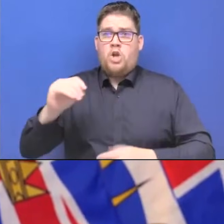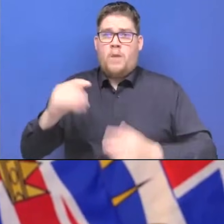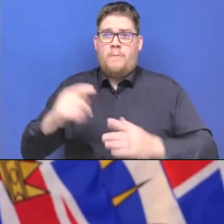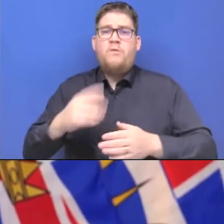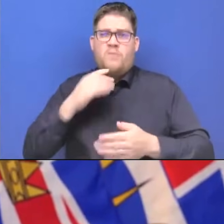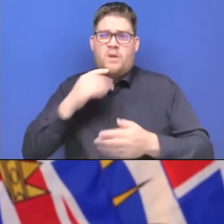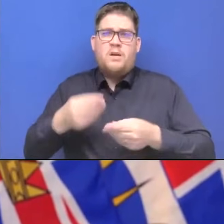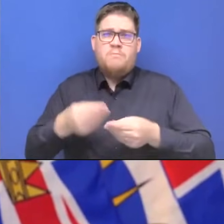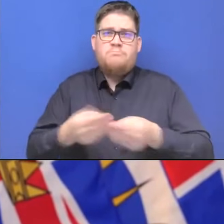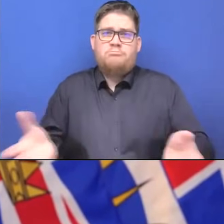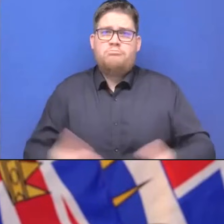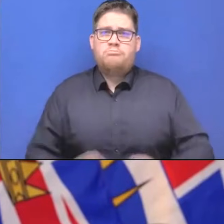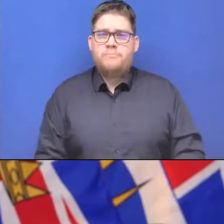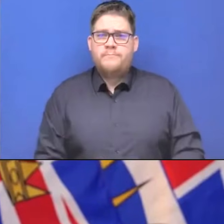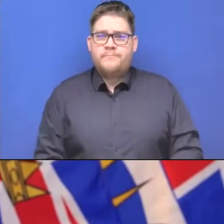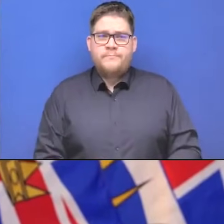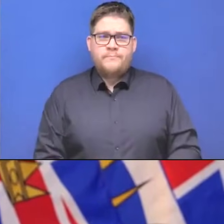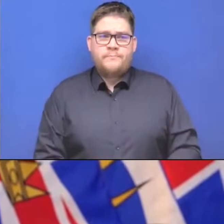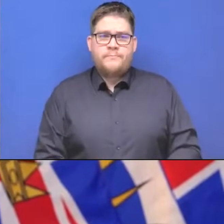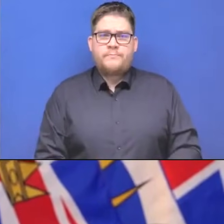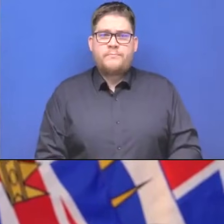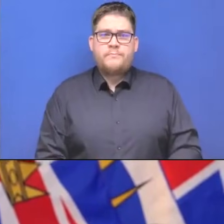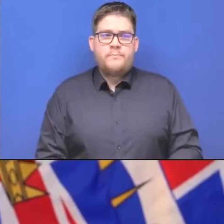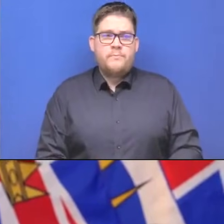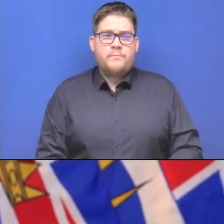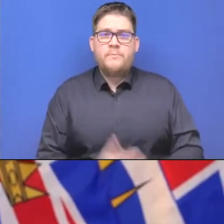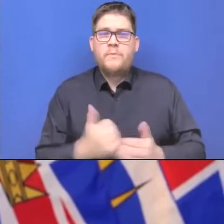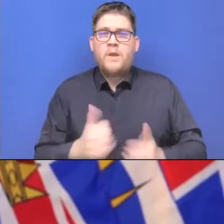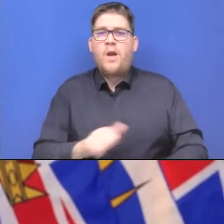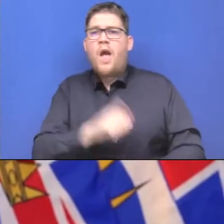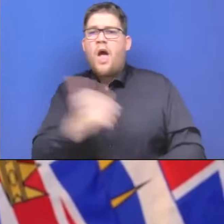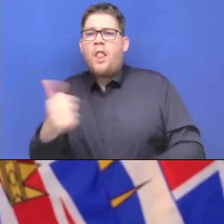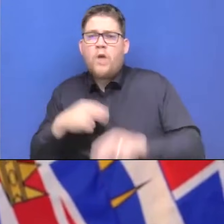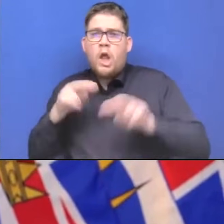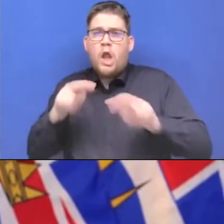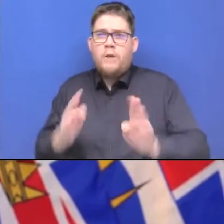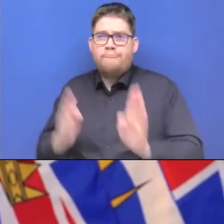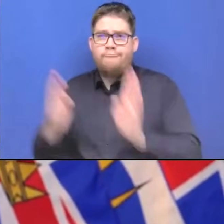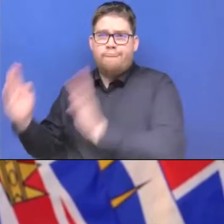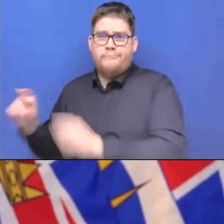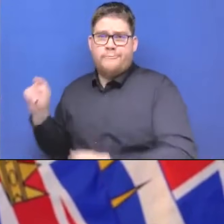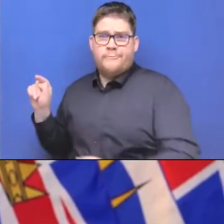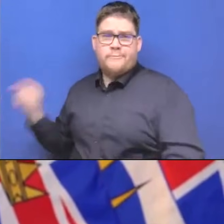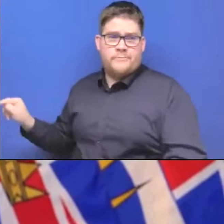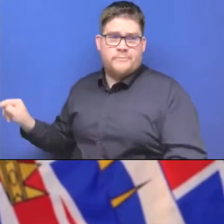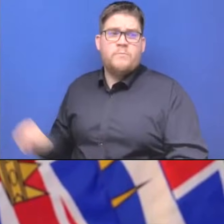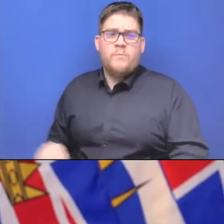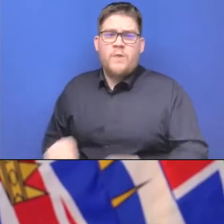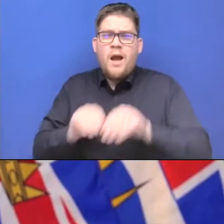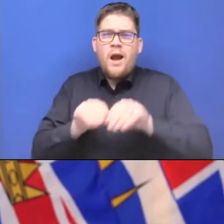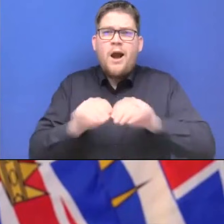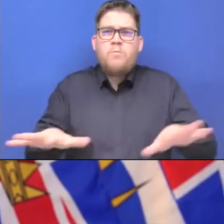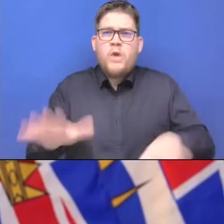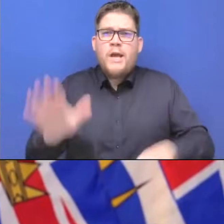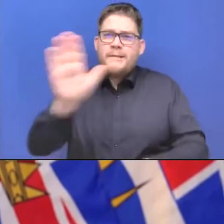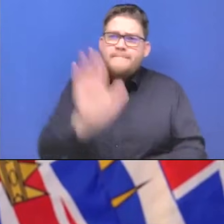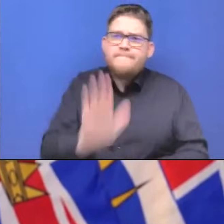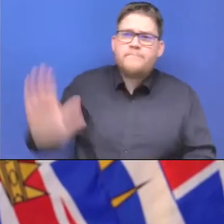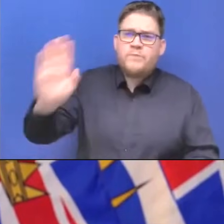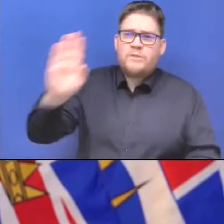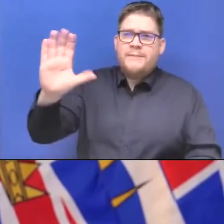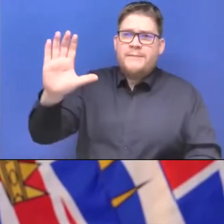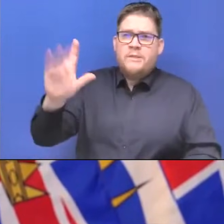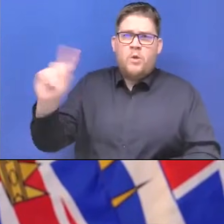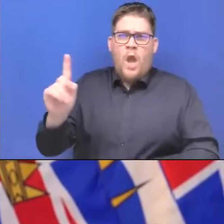are they happening? Where is the virus causing that much pressure that we are seeing breakthrough? And we're seeing detection of